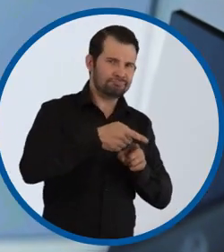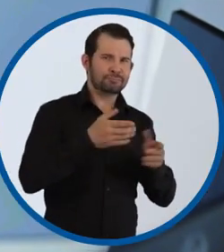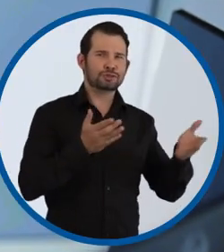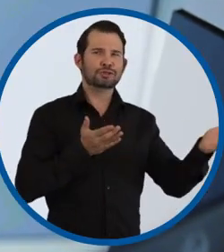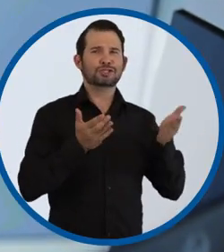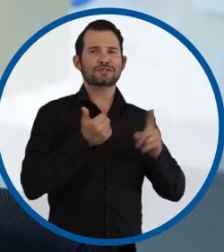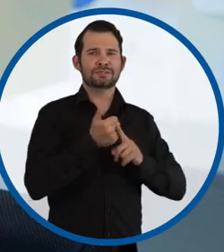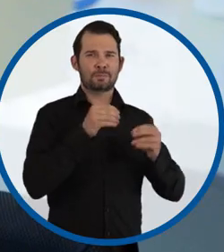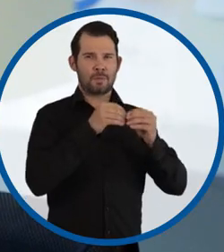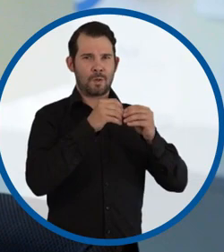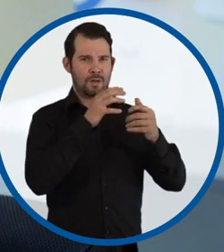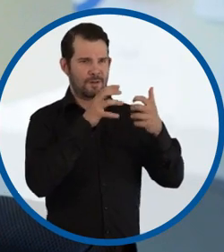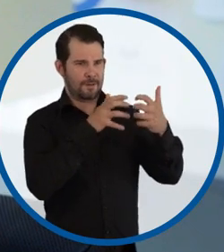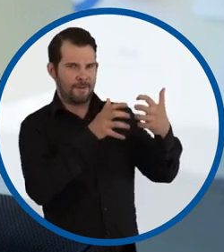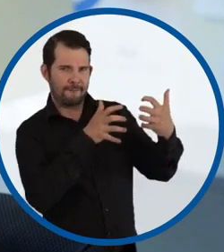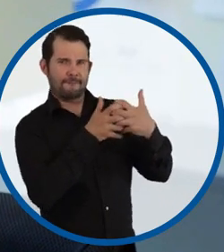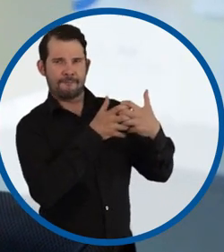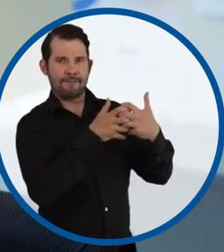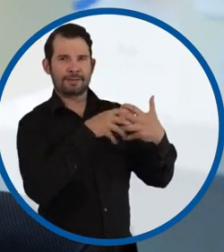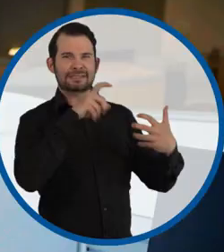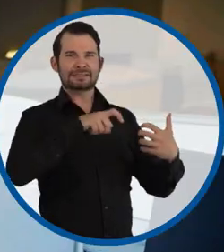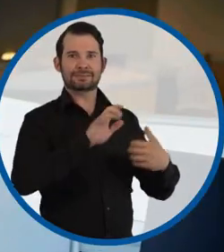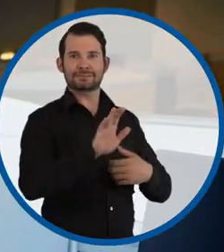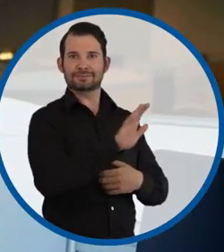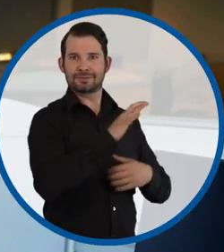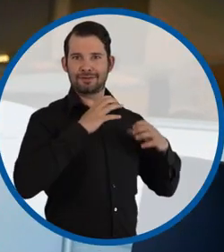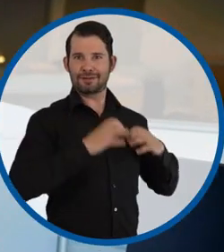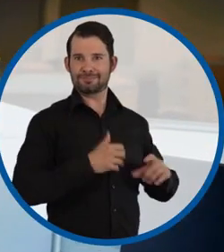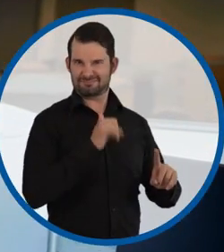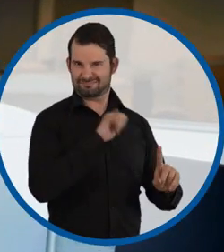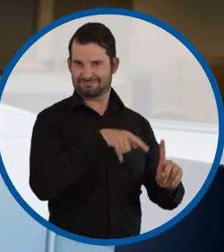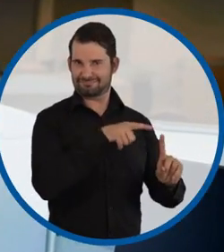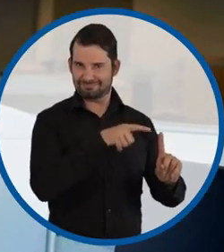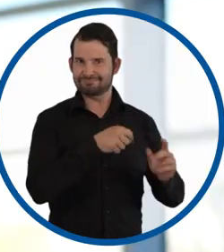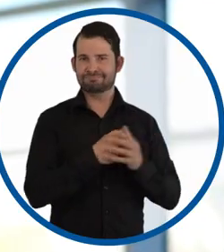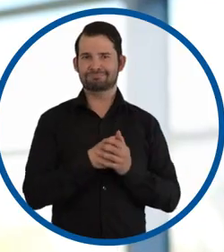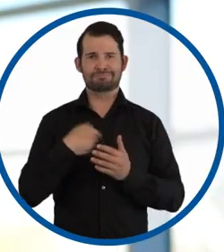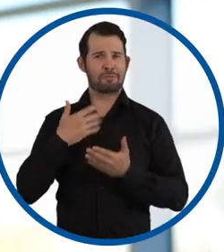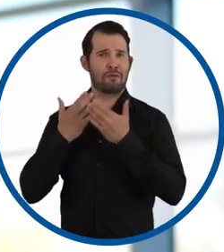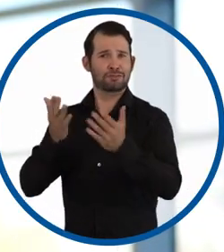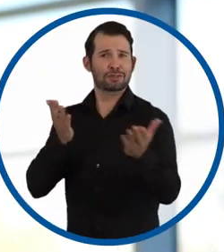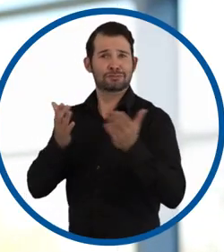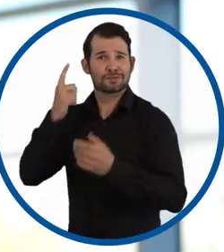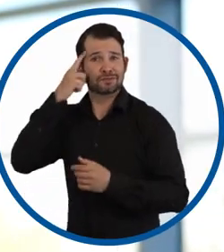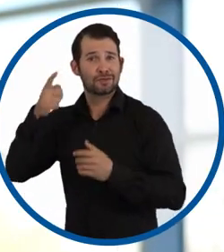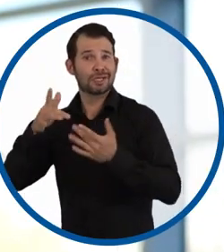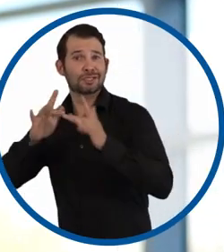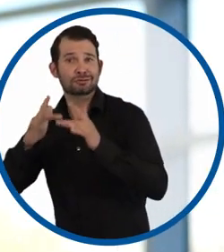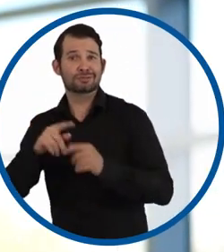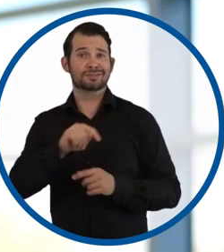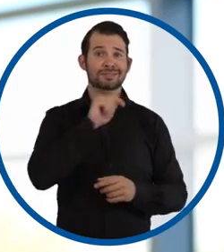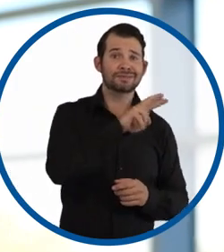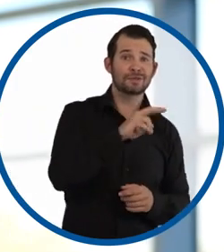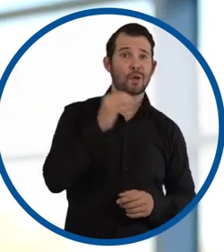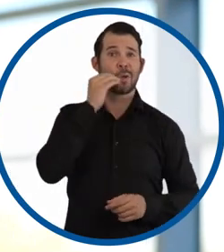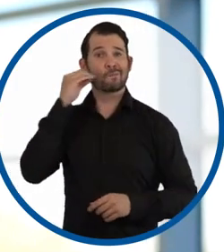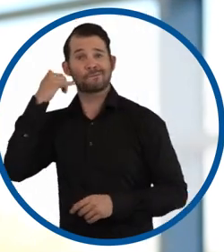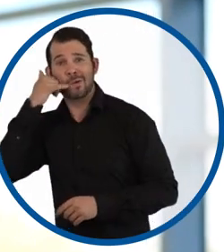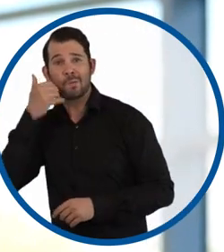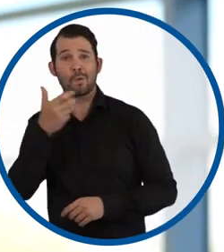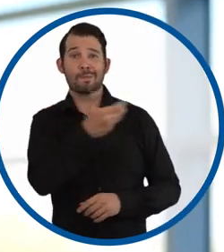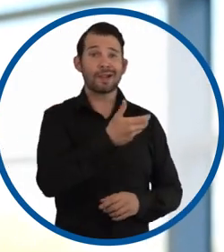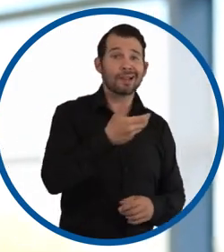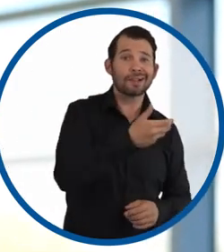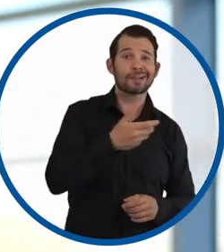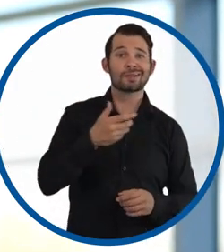specialize in services that are more adapted to the needs of these customers. We offer services for the internet, TV,